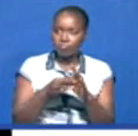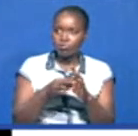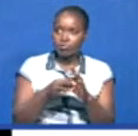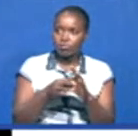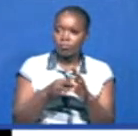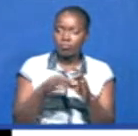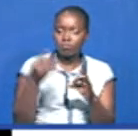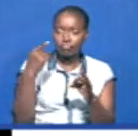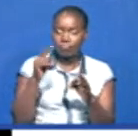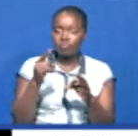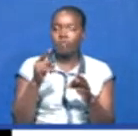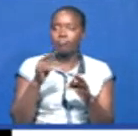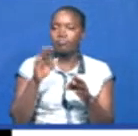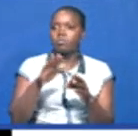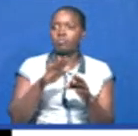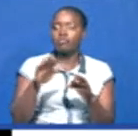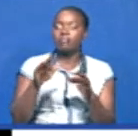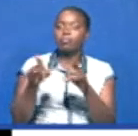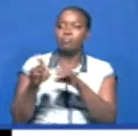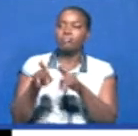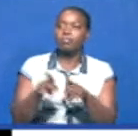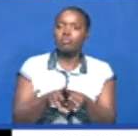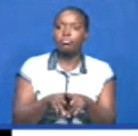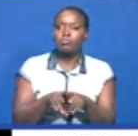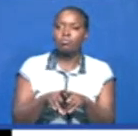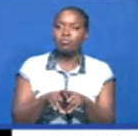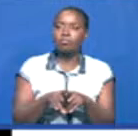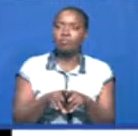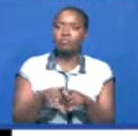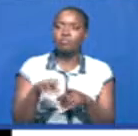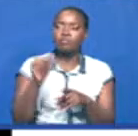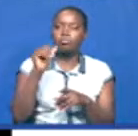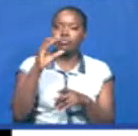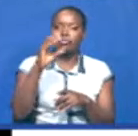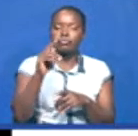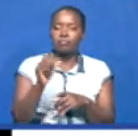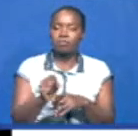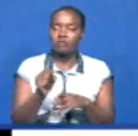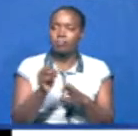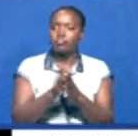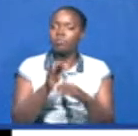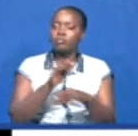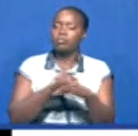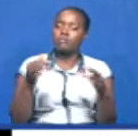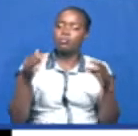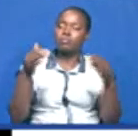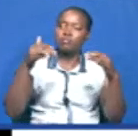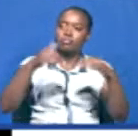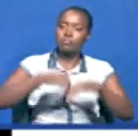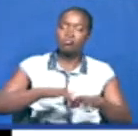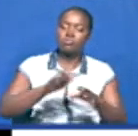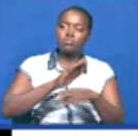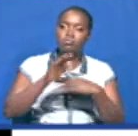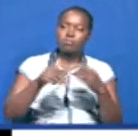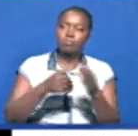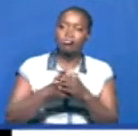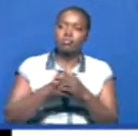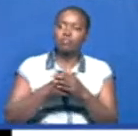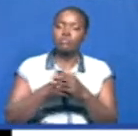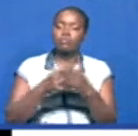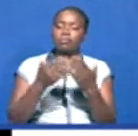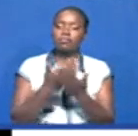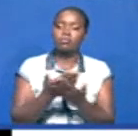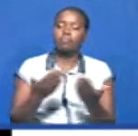intellectual property related acts and calls for merger of all the intellectual property